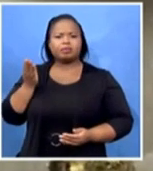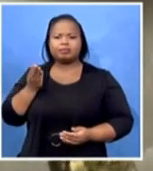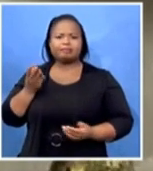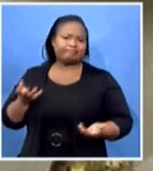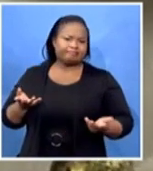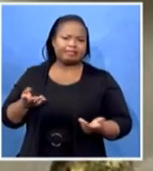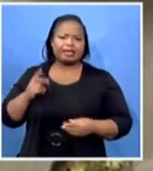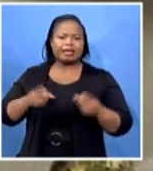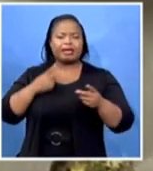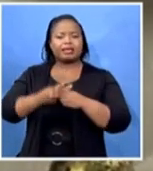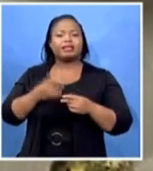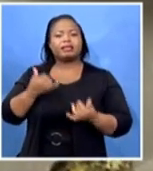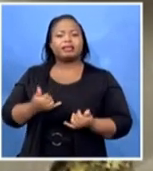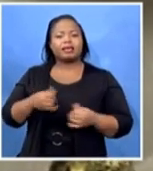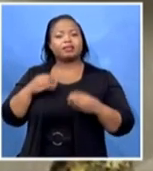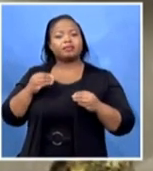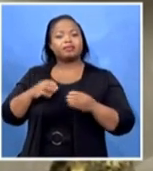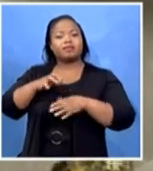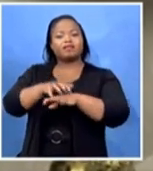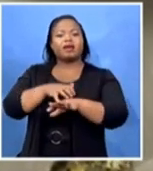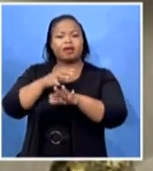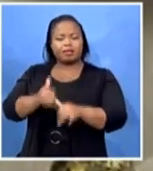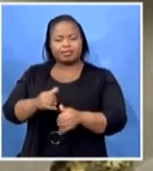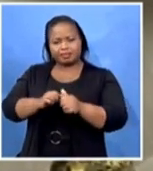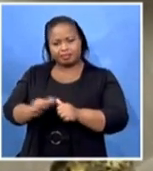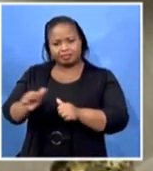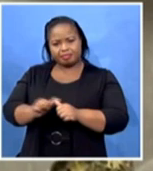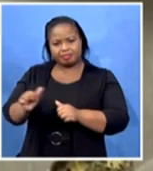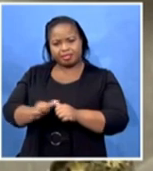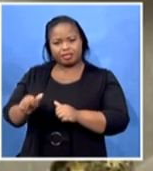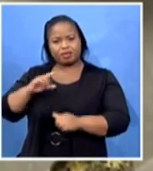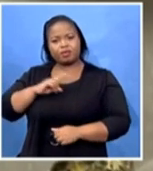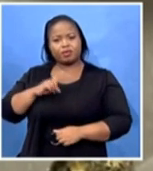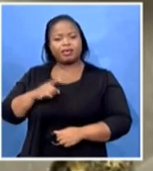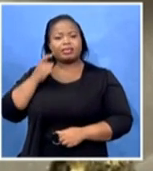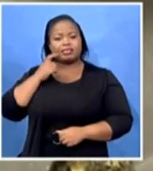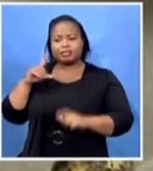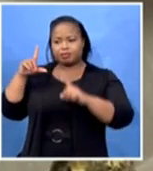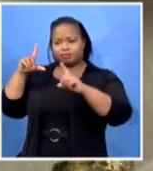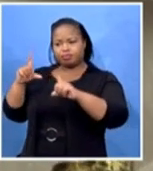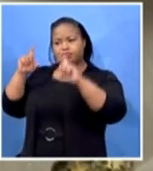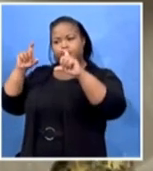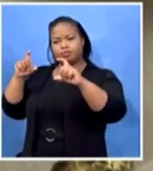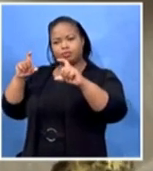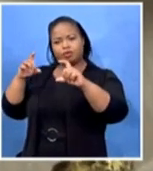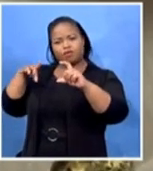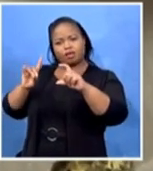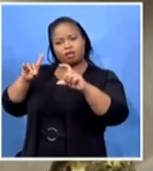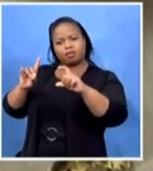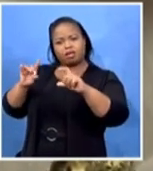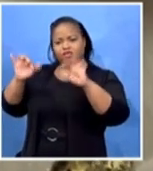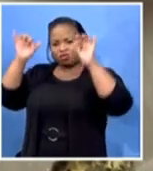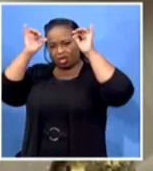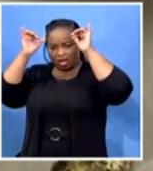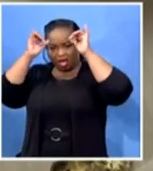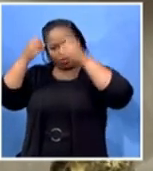better position because they can take a photograph in there of their animals, put it on the internet,